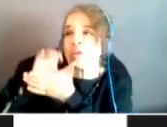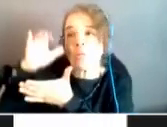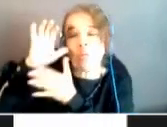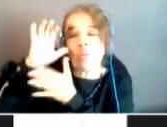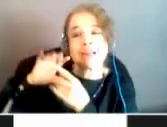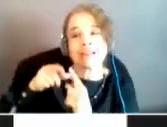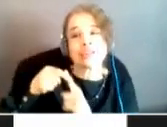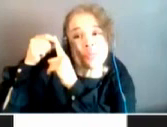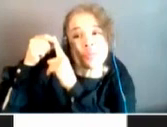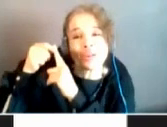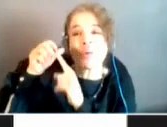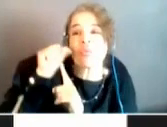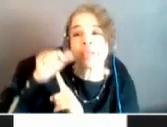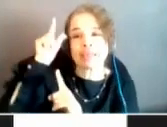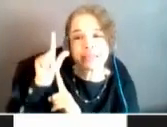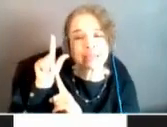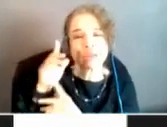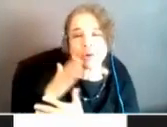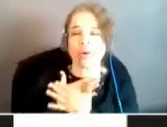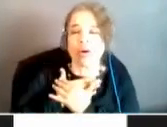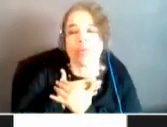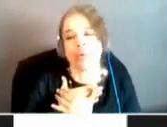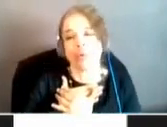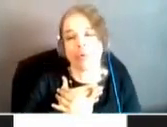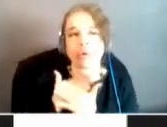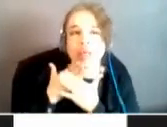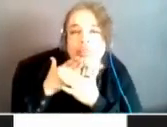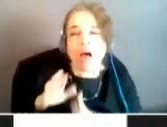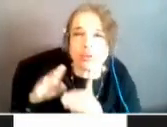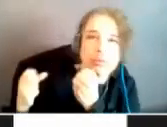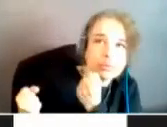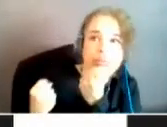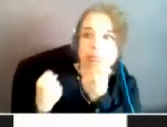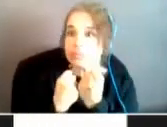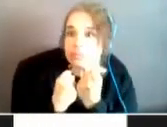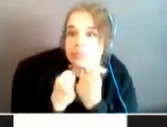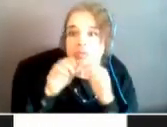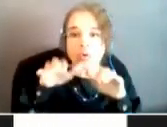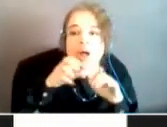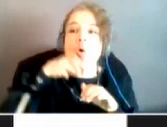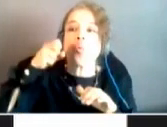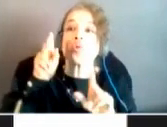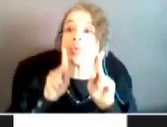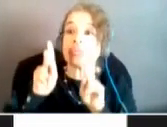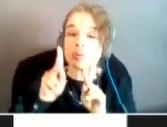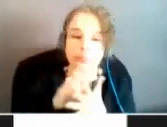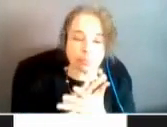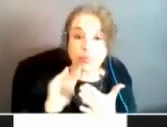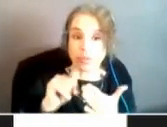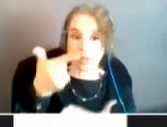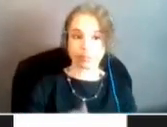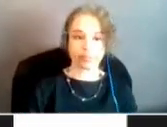relatives, especially siblings, may account for the greatest proportion of losses among older adults. Next